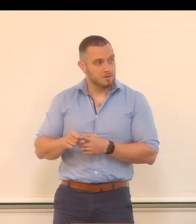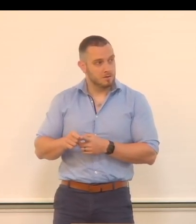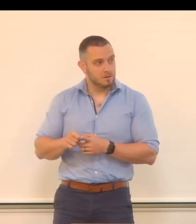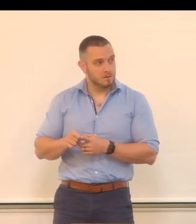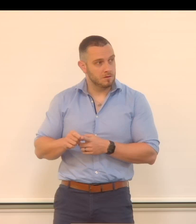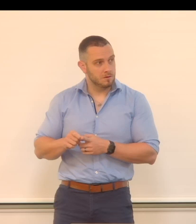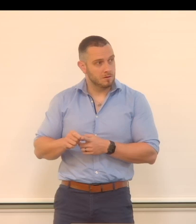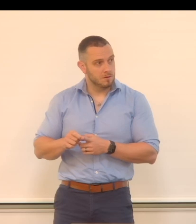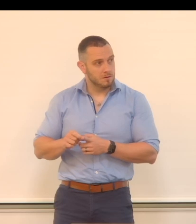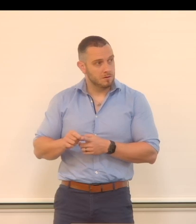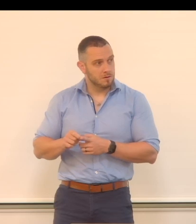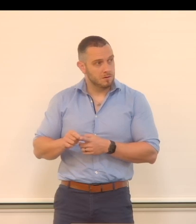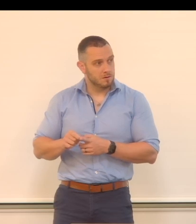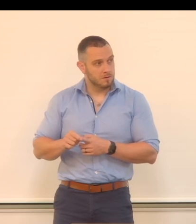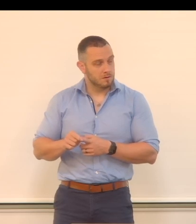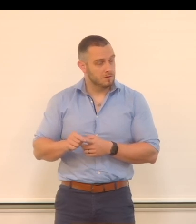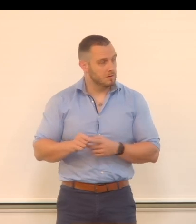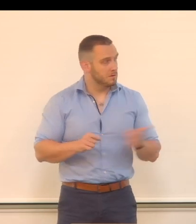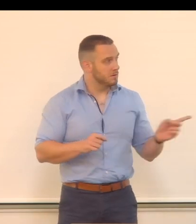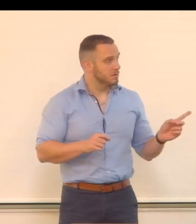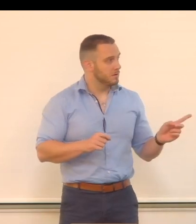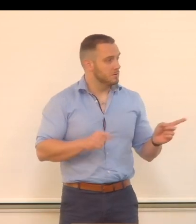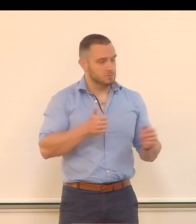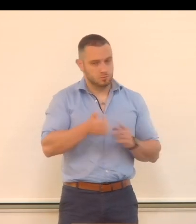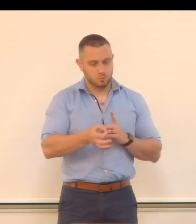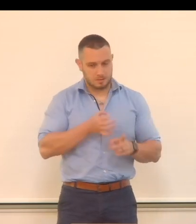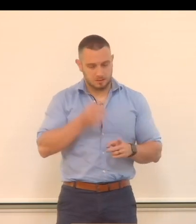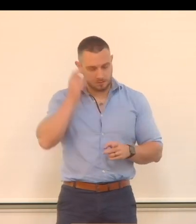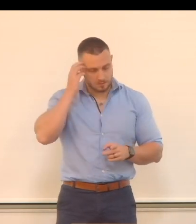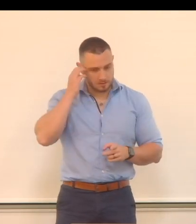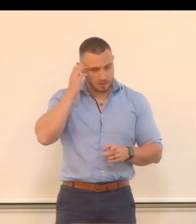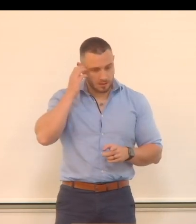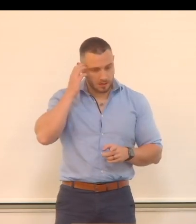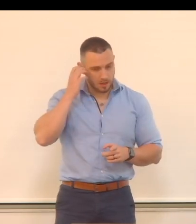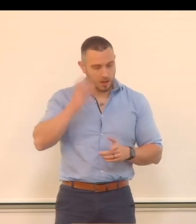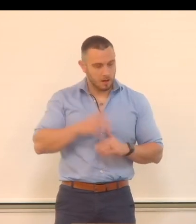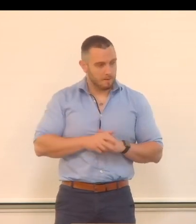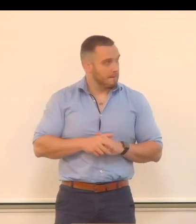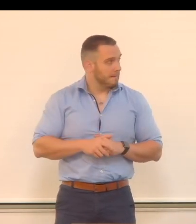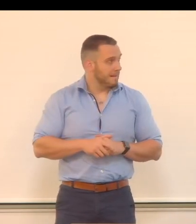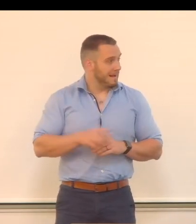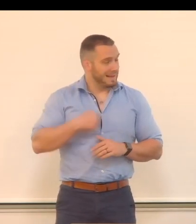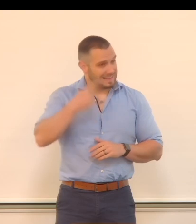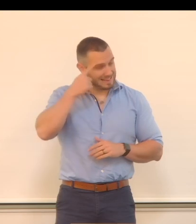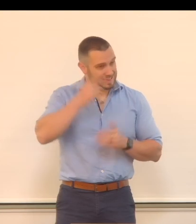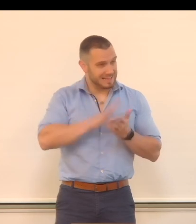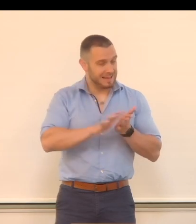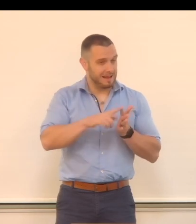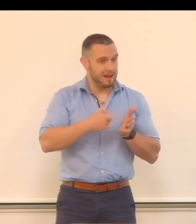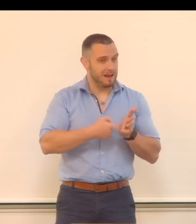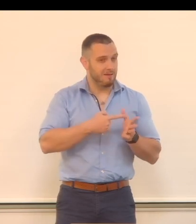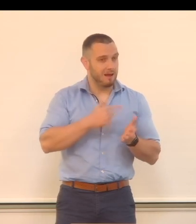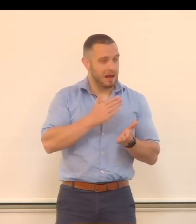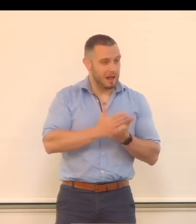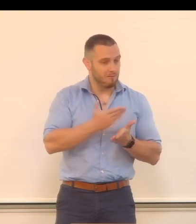participate in these analog missions? Good question. I believe HERA does. You can